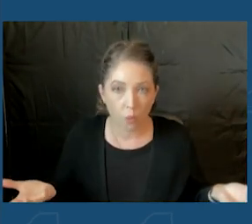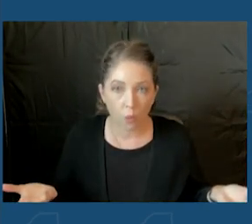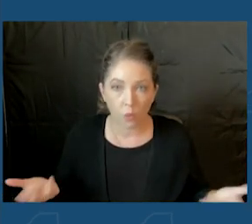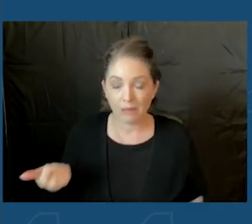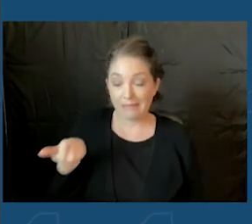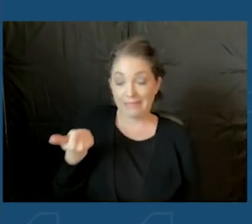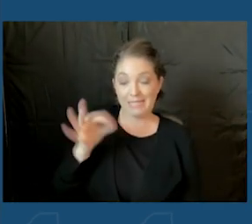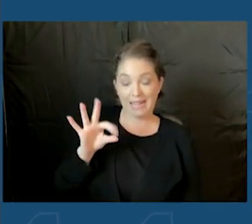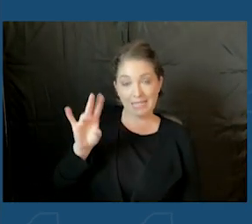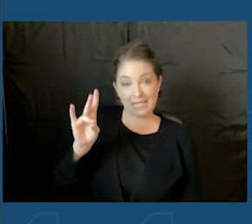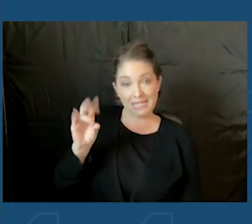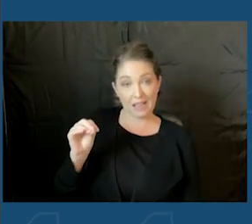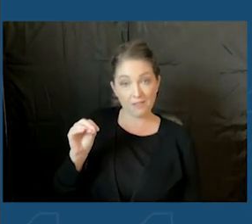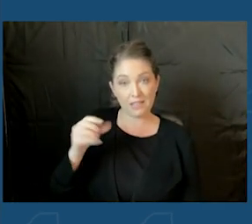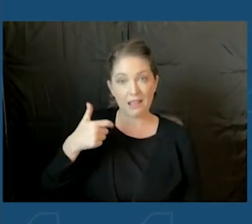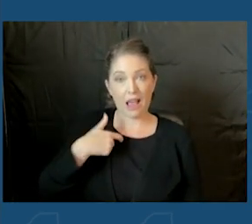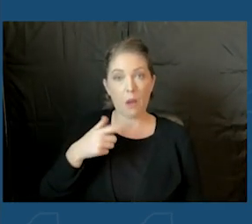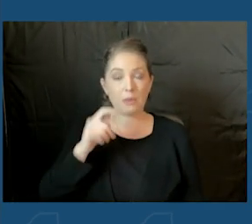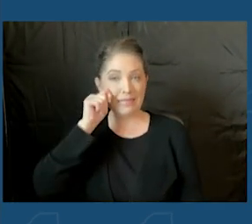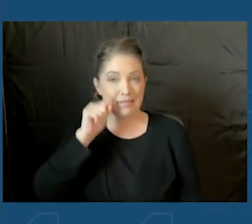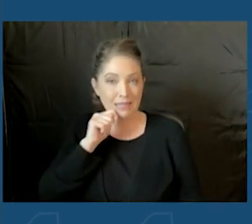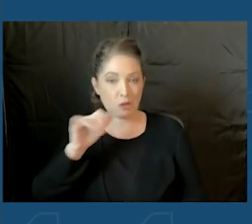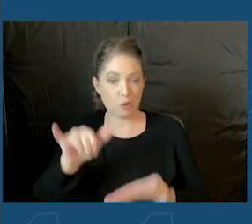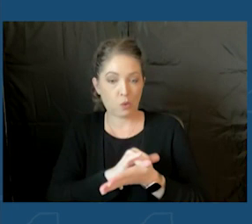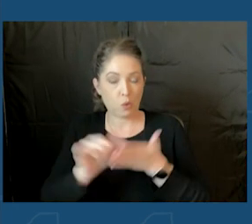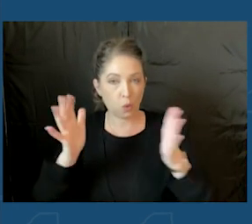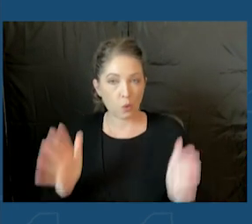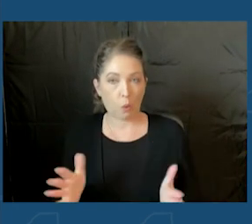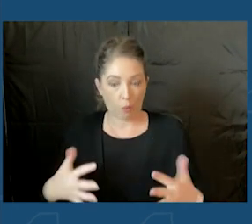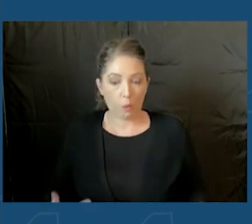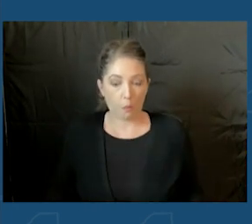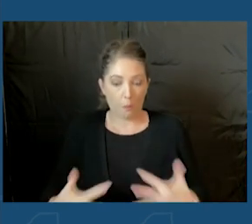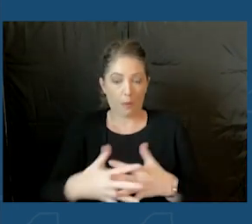1970, I was a teenage New Yorker who was pregnant.